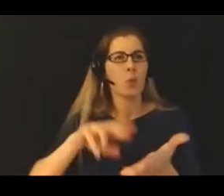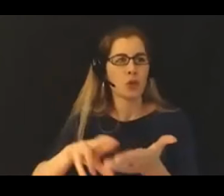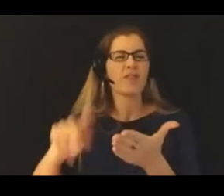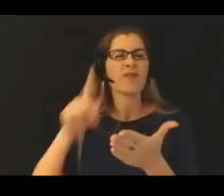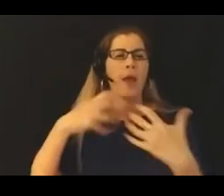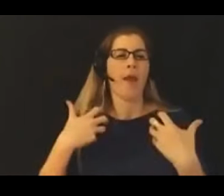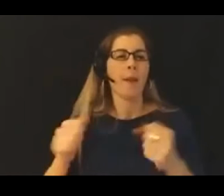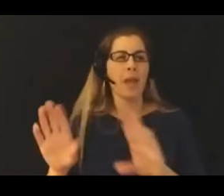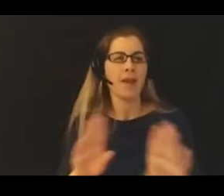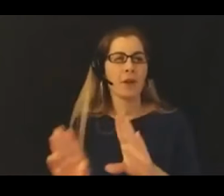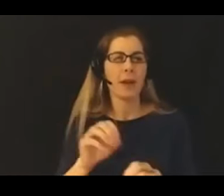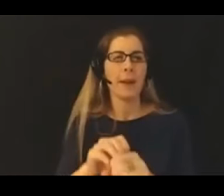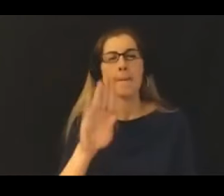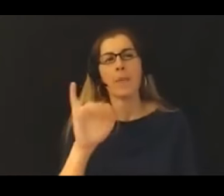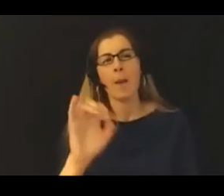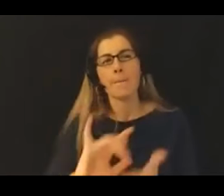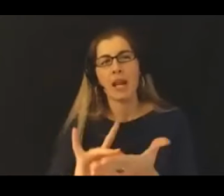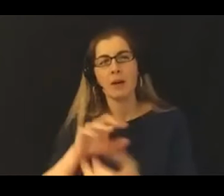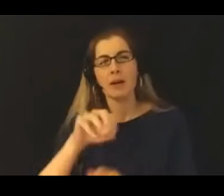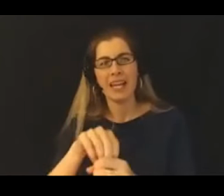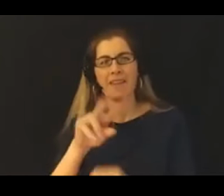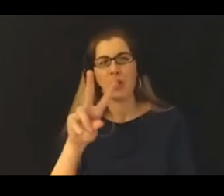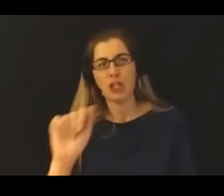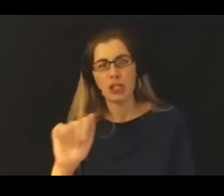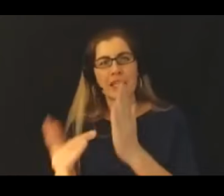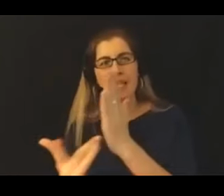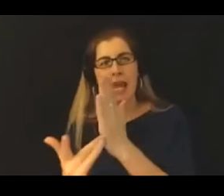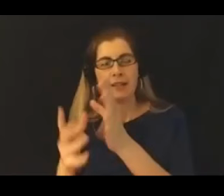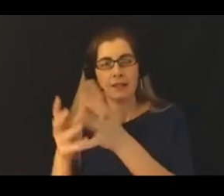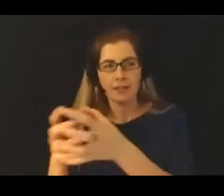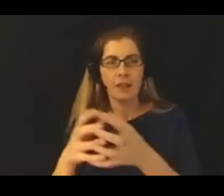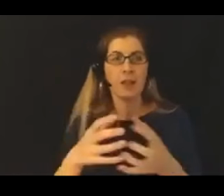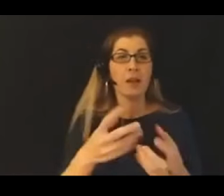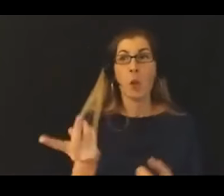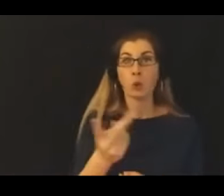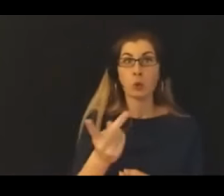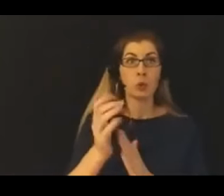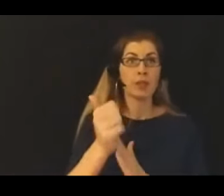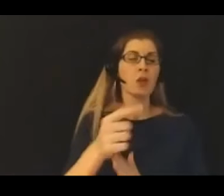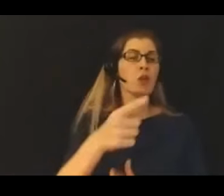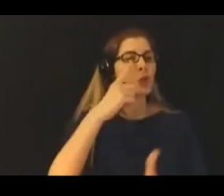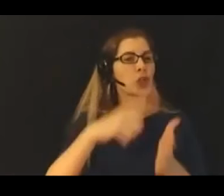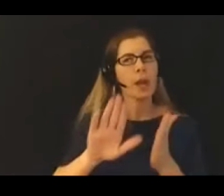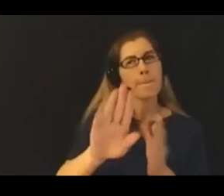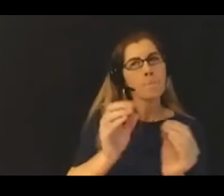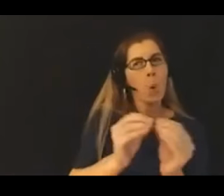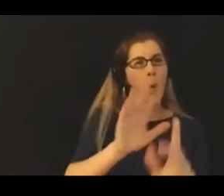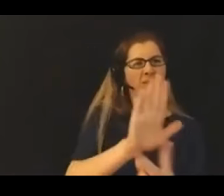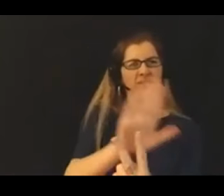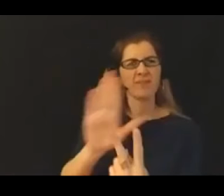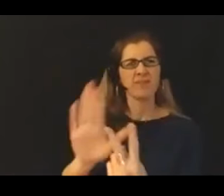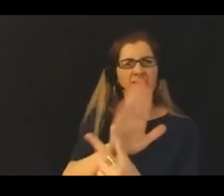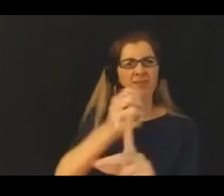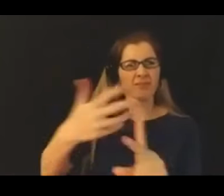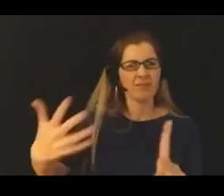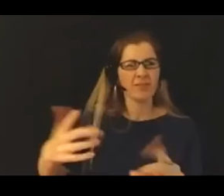at Fralin Biomedical Research Institute at Virginia Tech. We encourage you to check out their bios on the retreat's